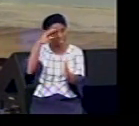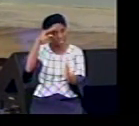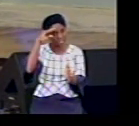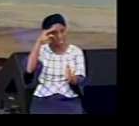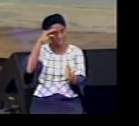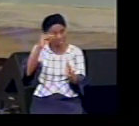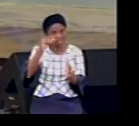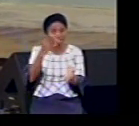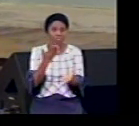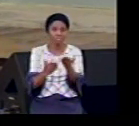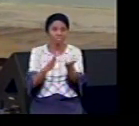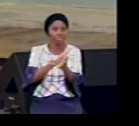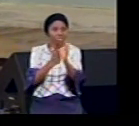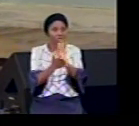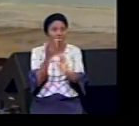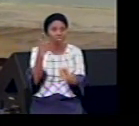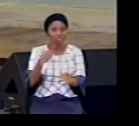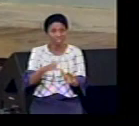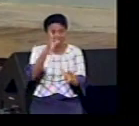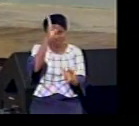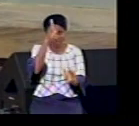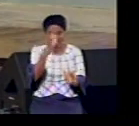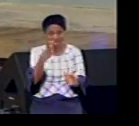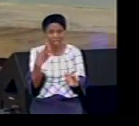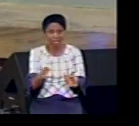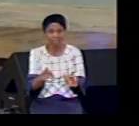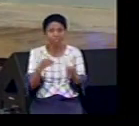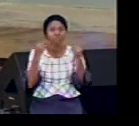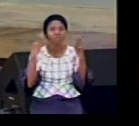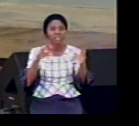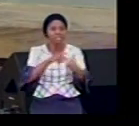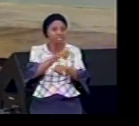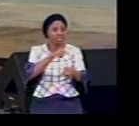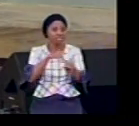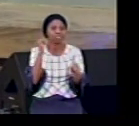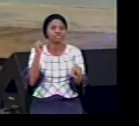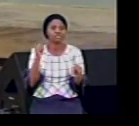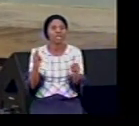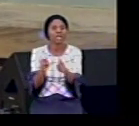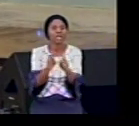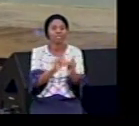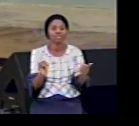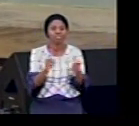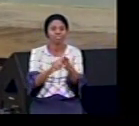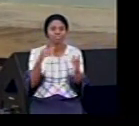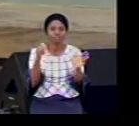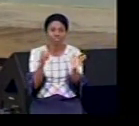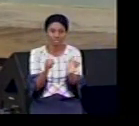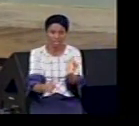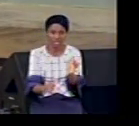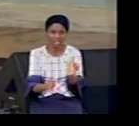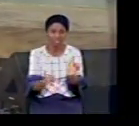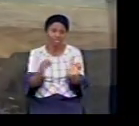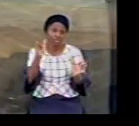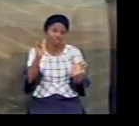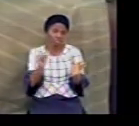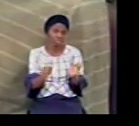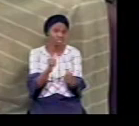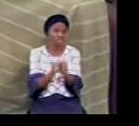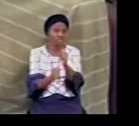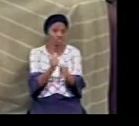he might become the father of many nations, according to